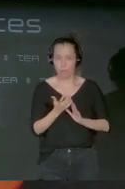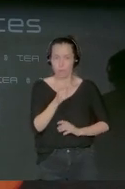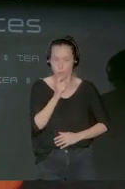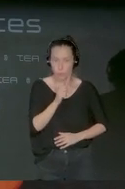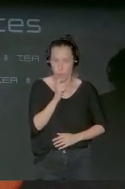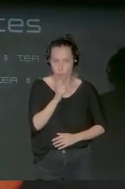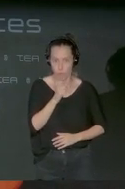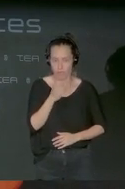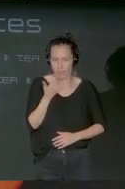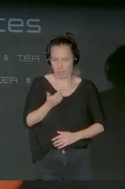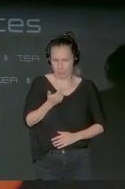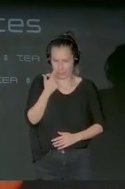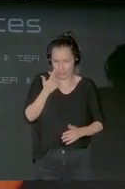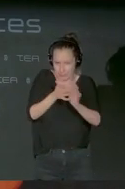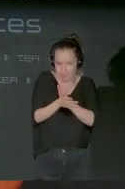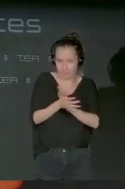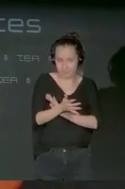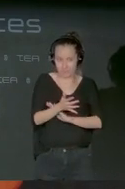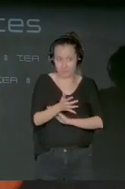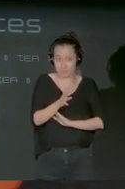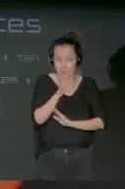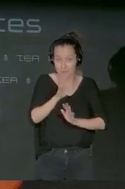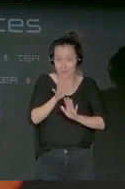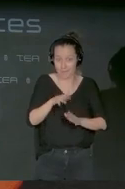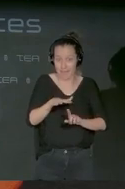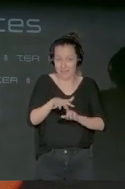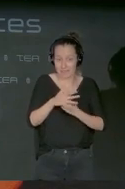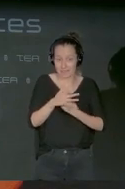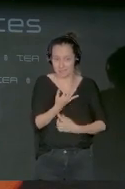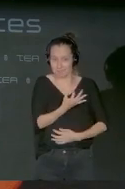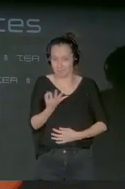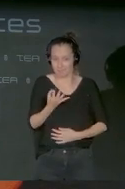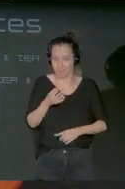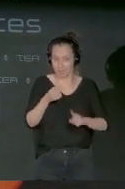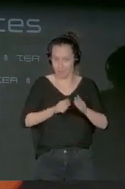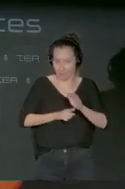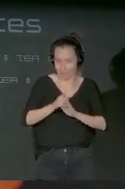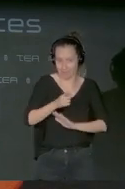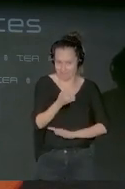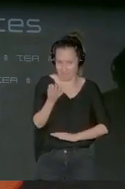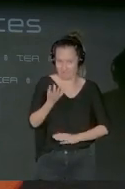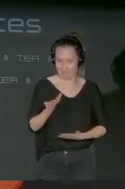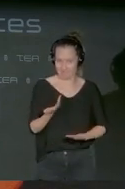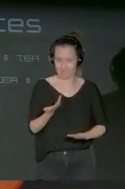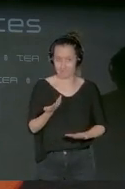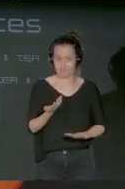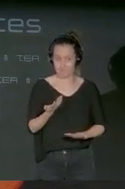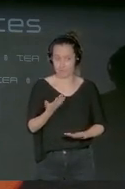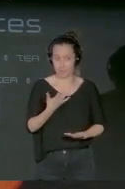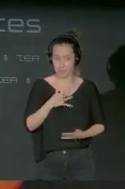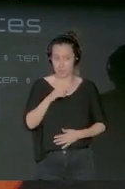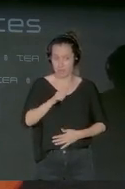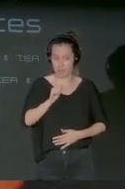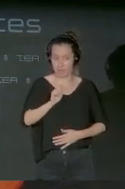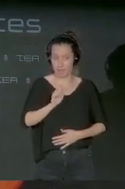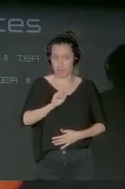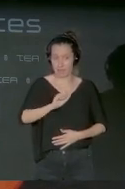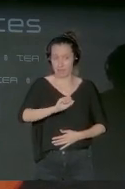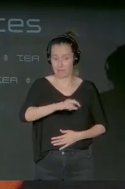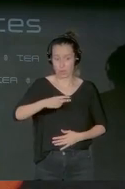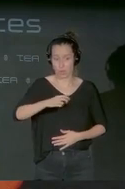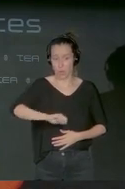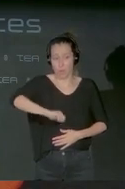our media outlook. I think we would have done it anyway, but certainly it helped to reinforce that. And